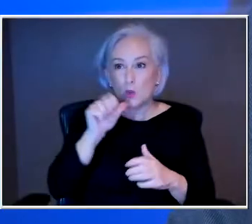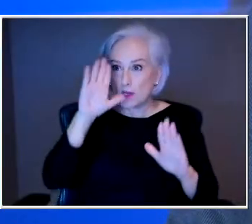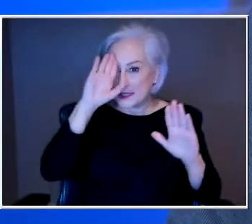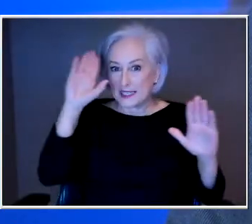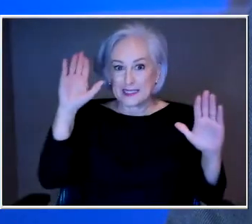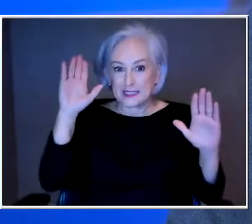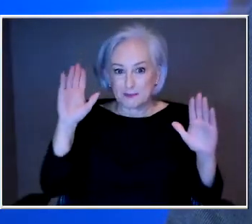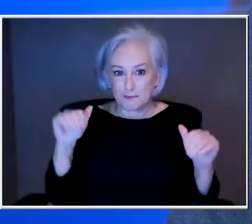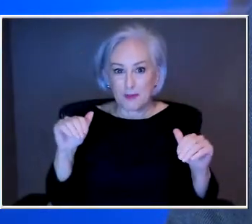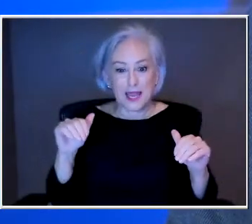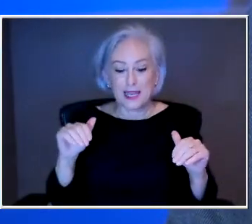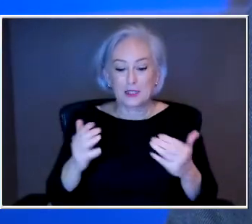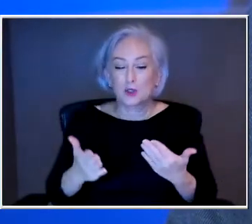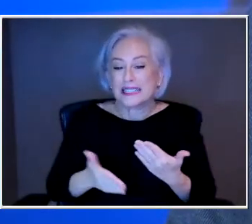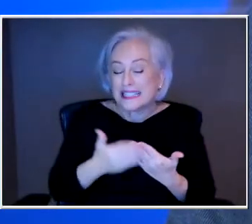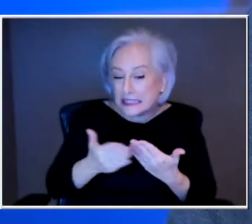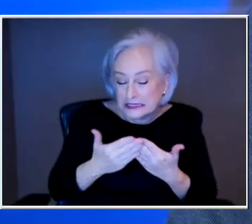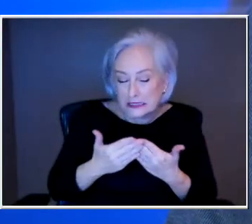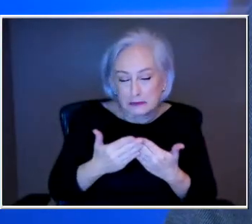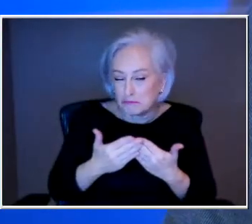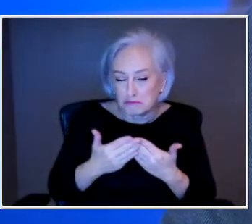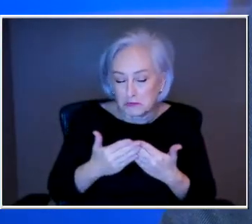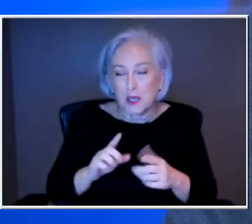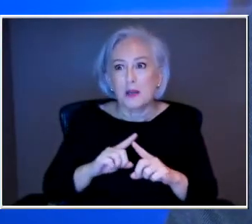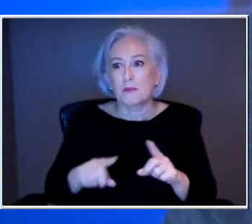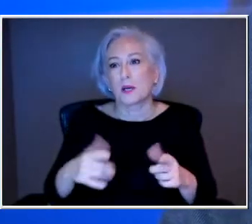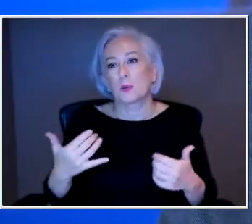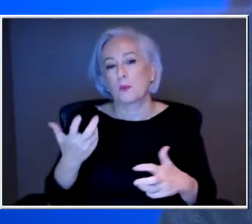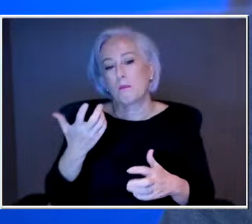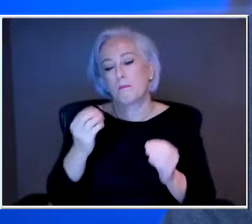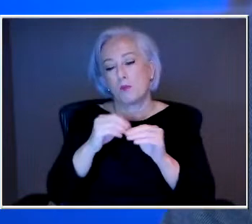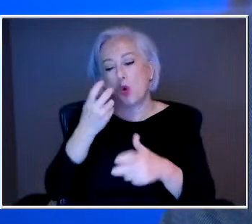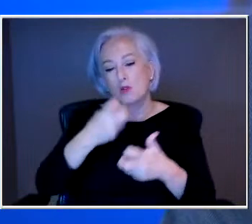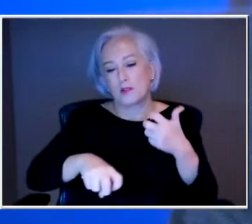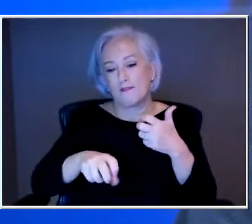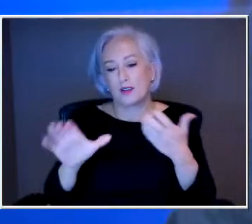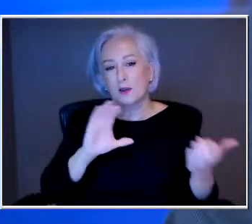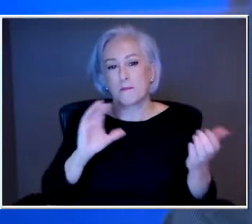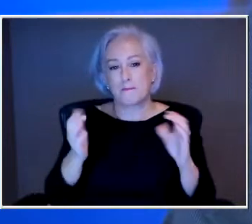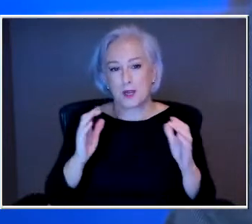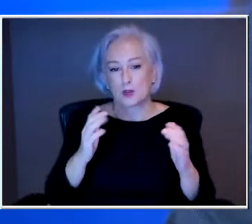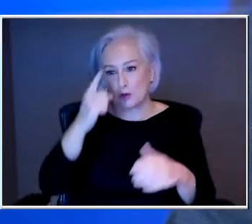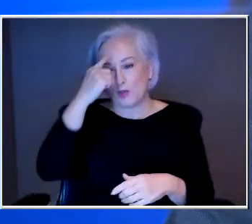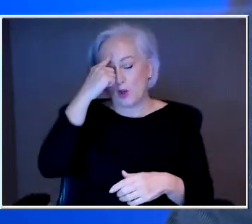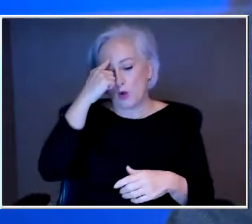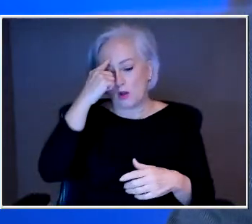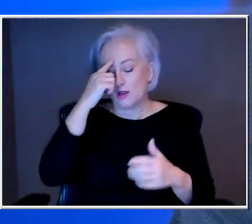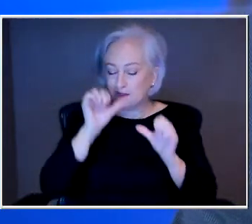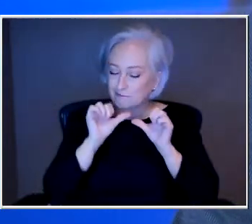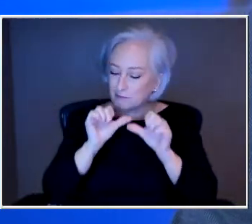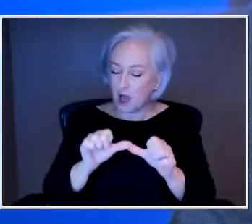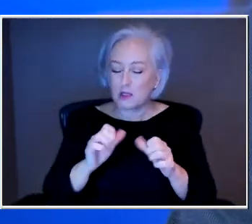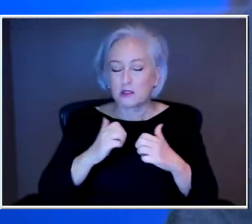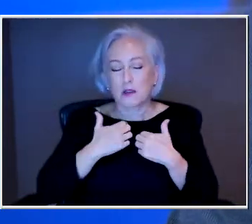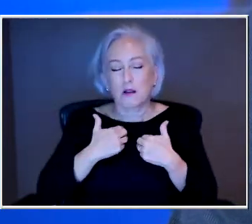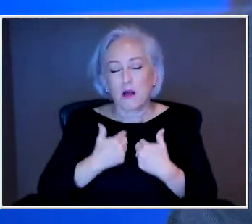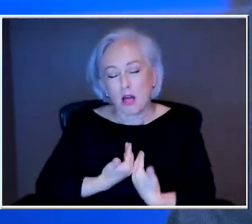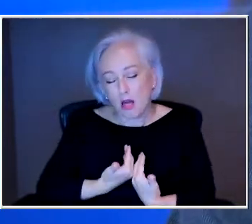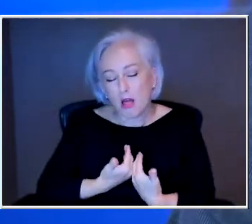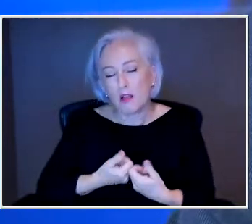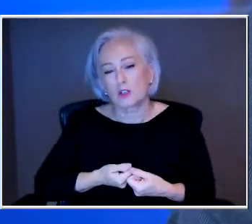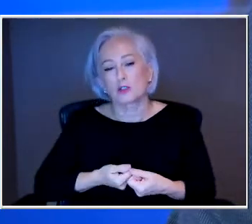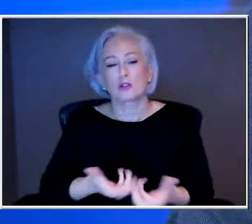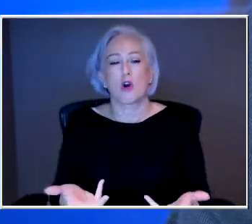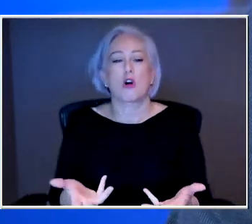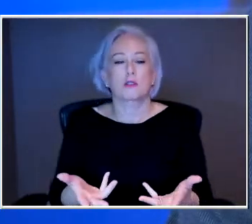in the park or anything like that, but it was tougher than I thought. Just the constant fatigue and nausea and feeling